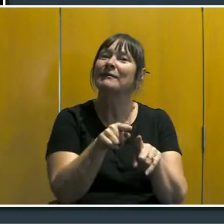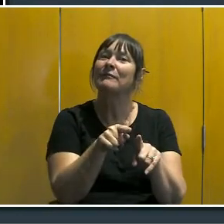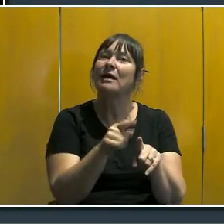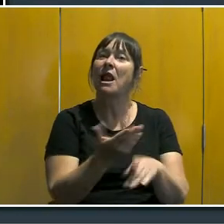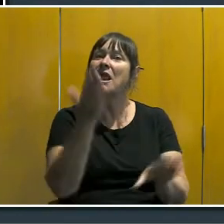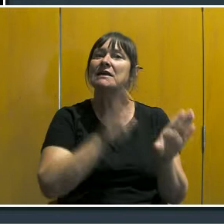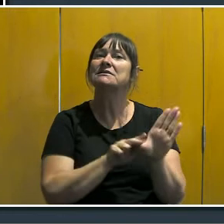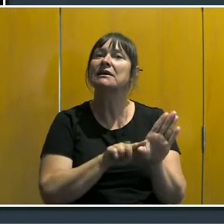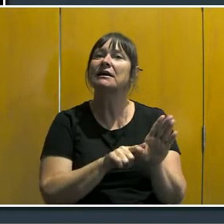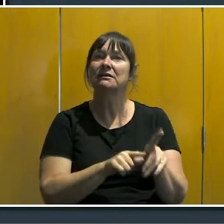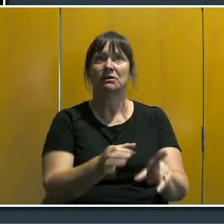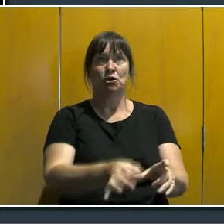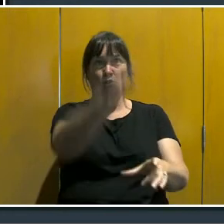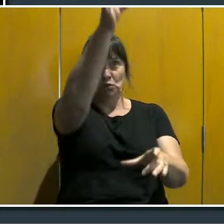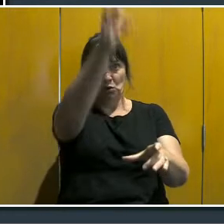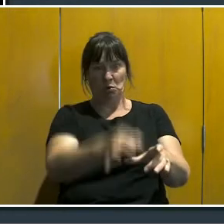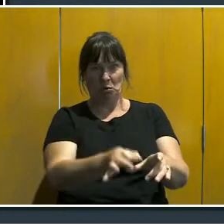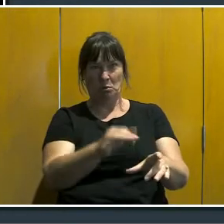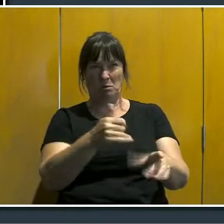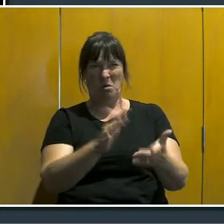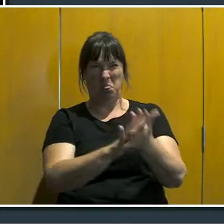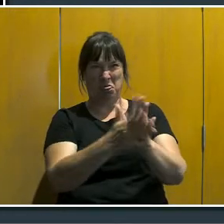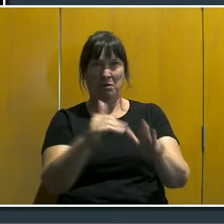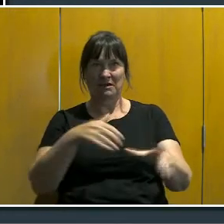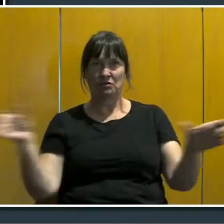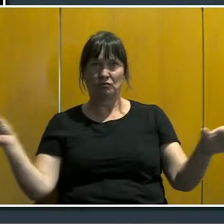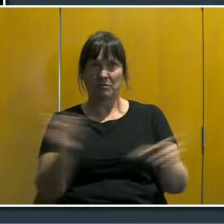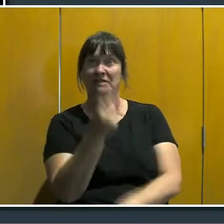to go underground and it cost us over $10,000